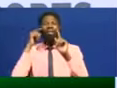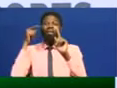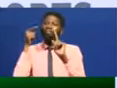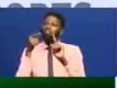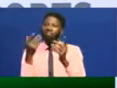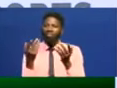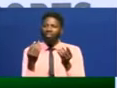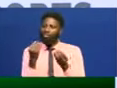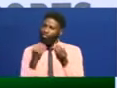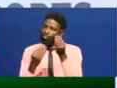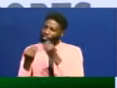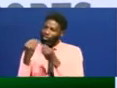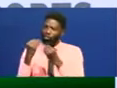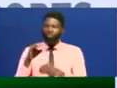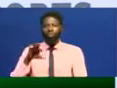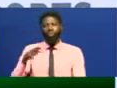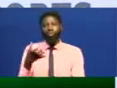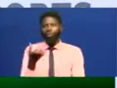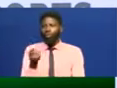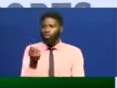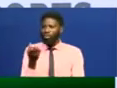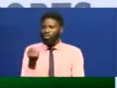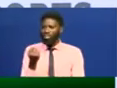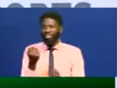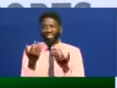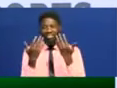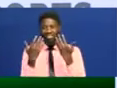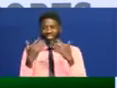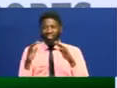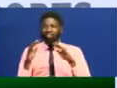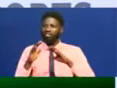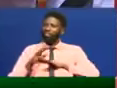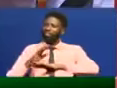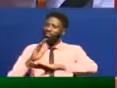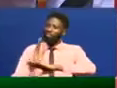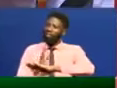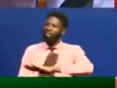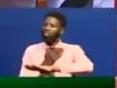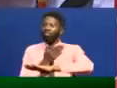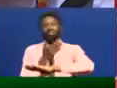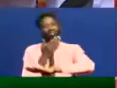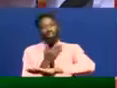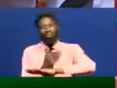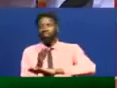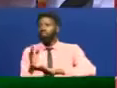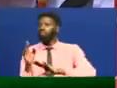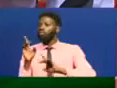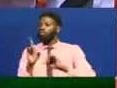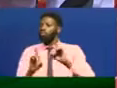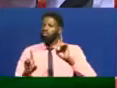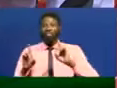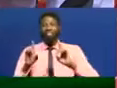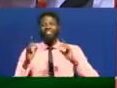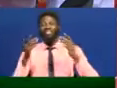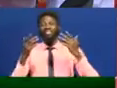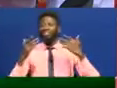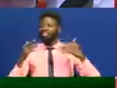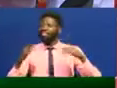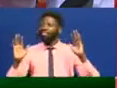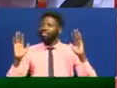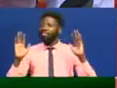eat obusuma and dance some ndombolo or vaida or and then go home?